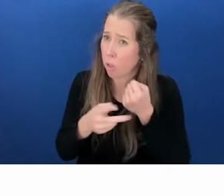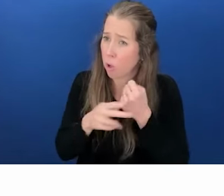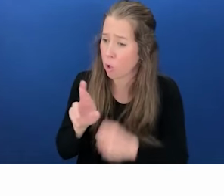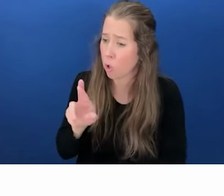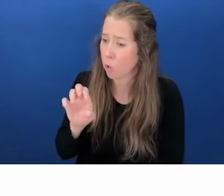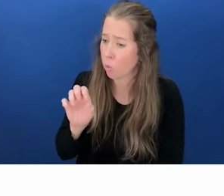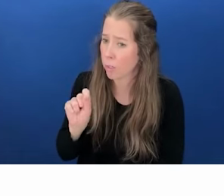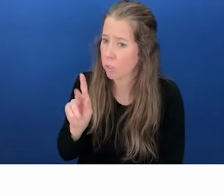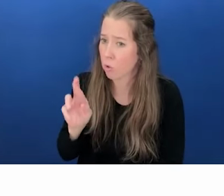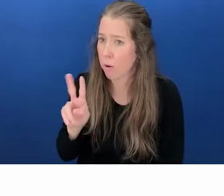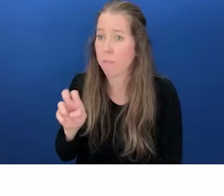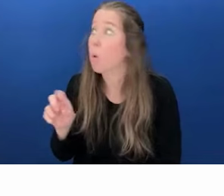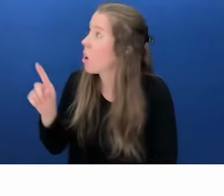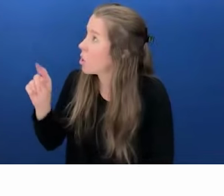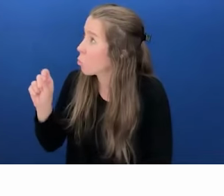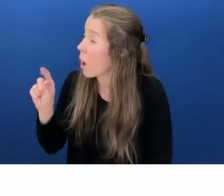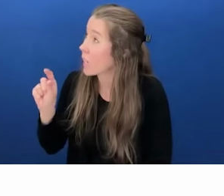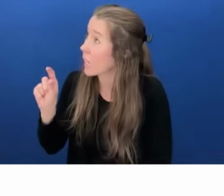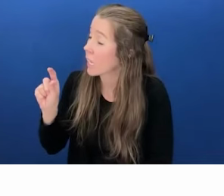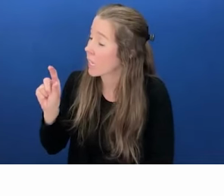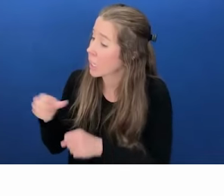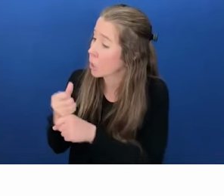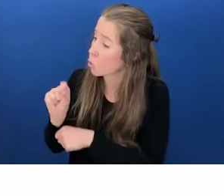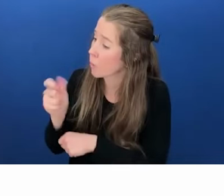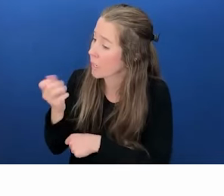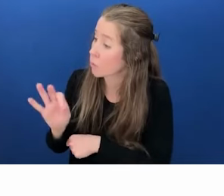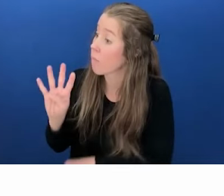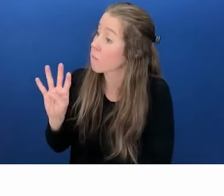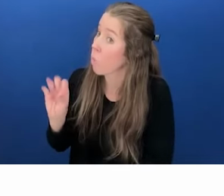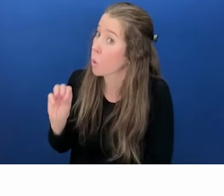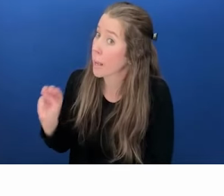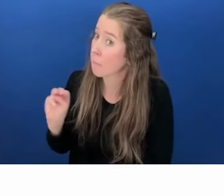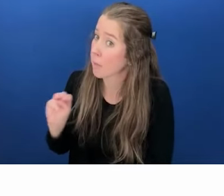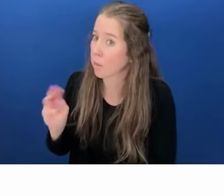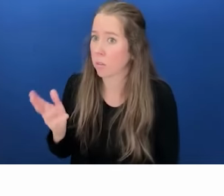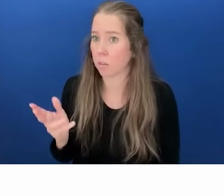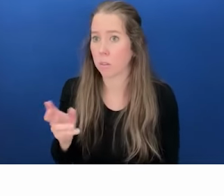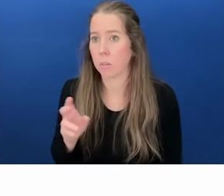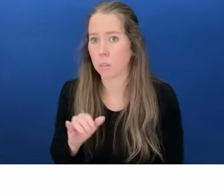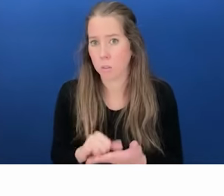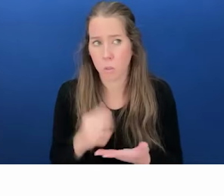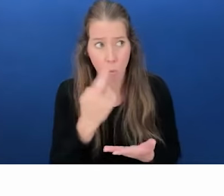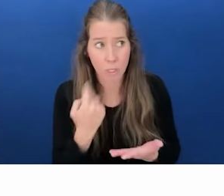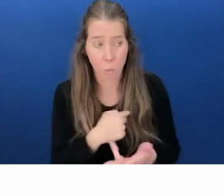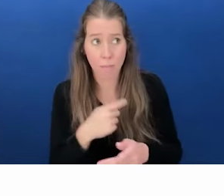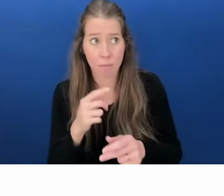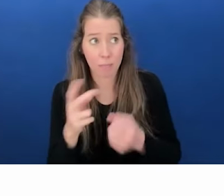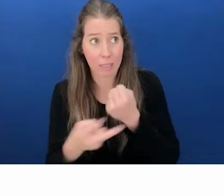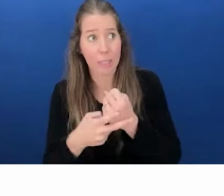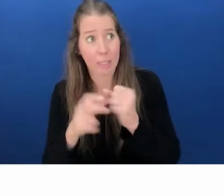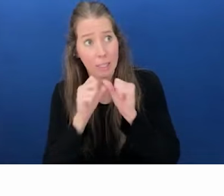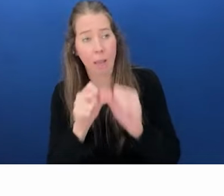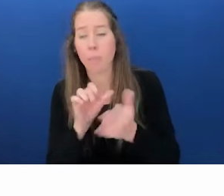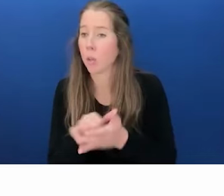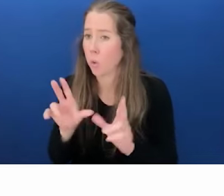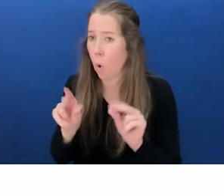in 2019. Yeah, so the reserve is gone. Should be a ratio of caps now. No, we're actually legislatively arguing